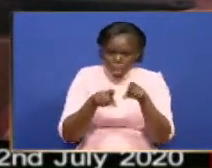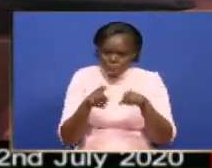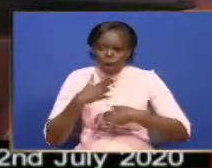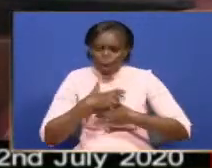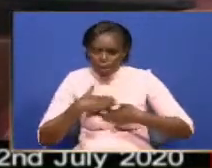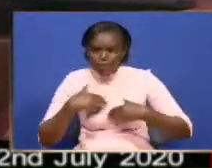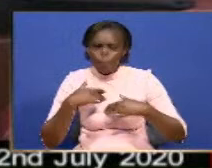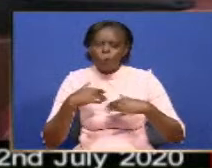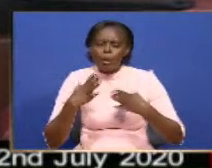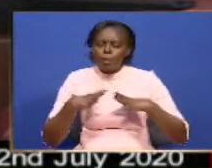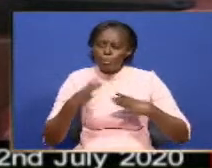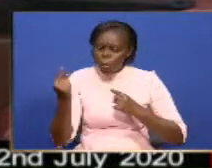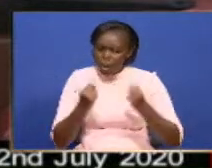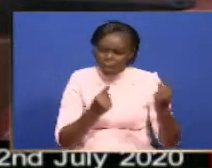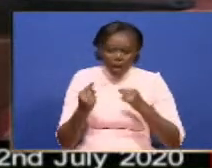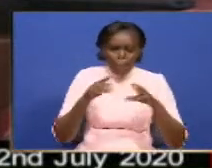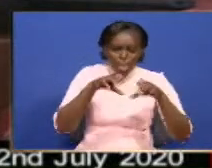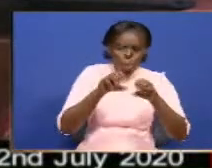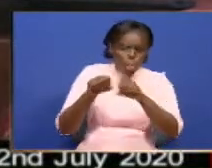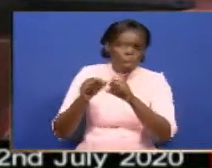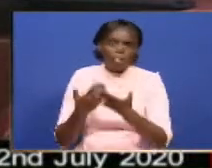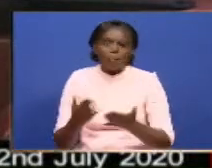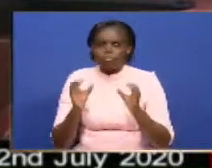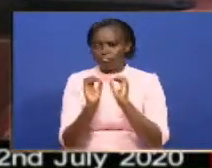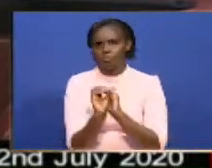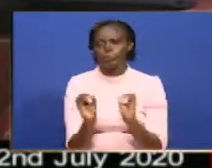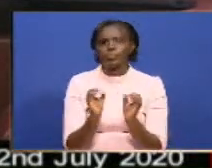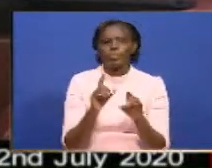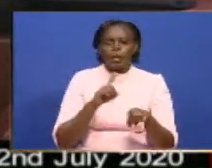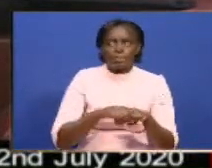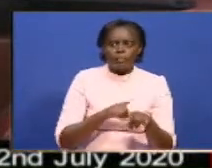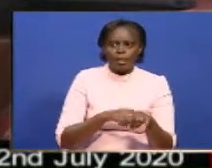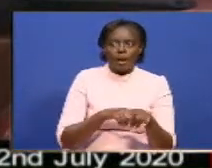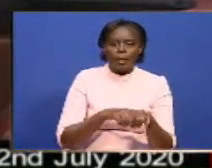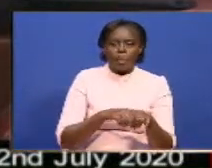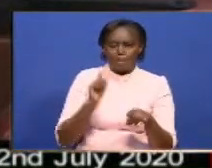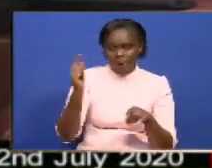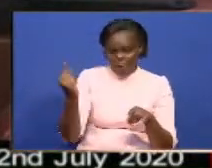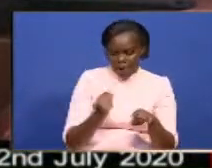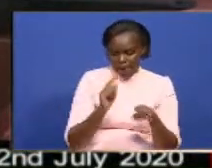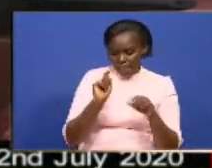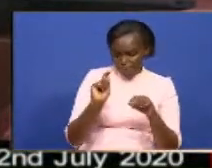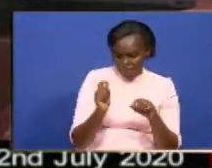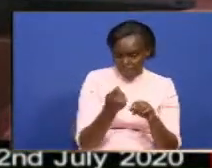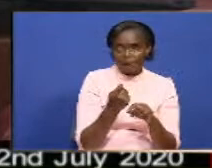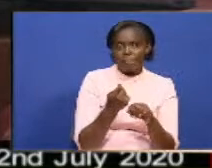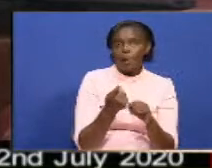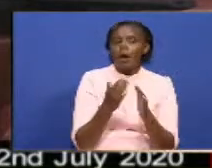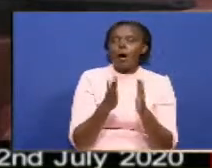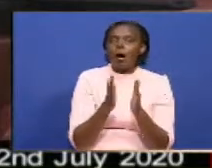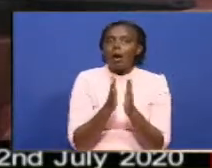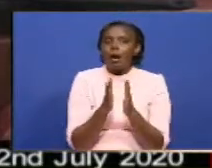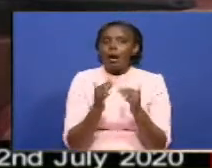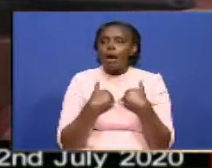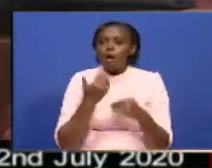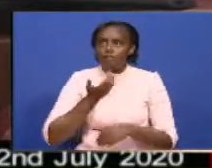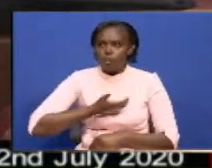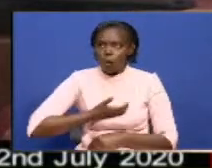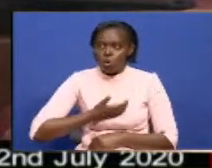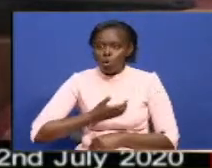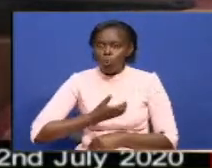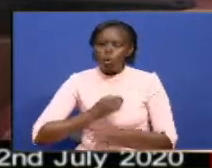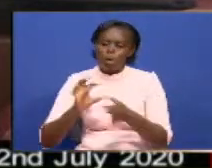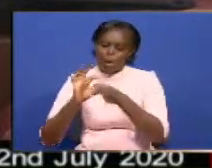meager resources that we have. And also when they occupy, when they come to Kenya, they come with their own